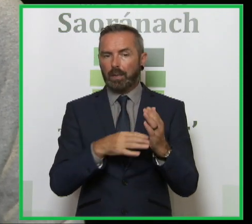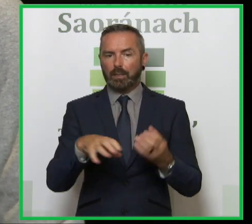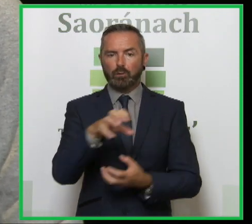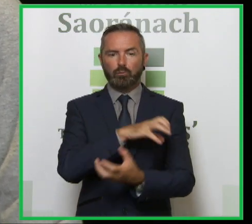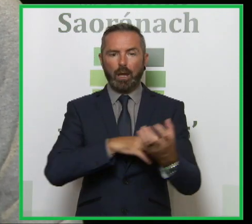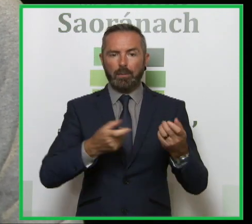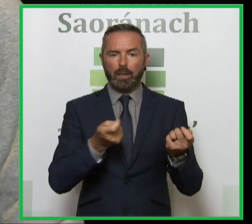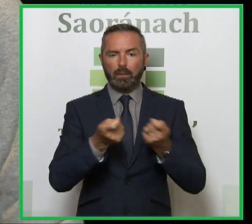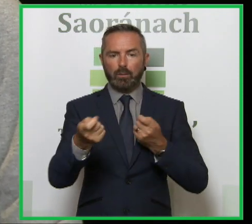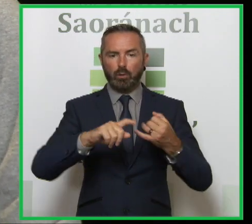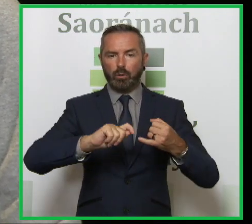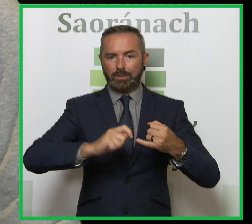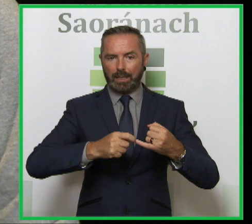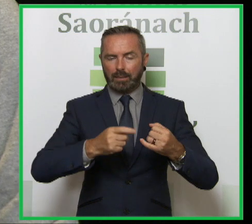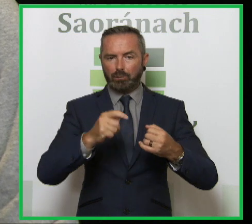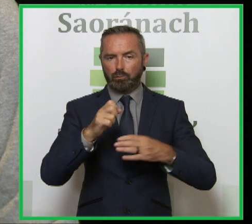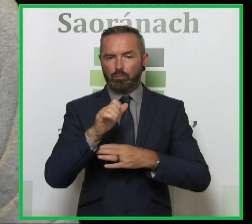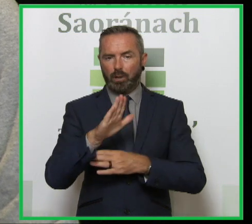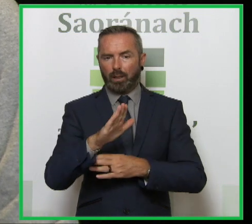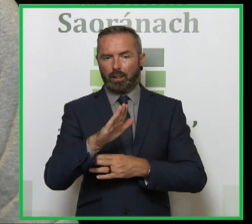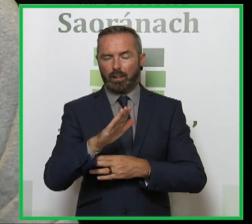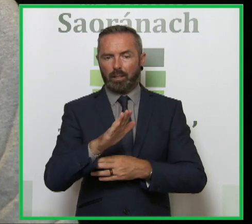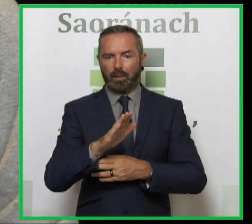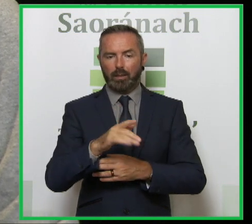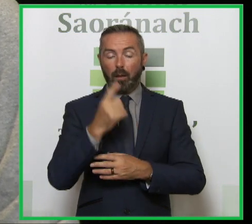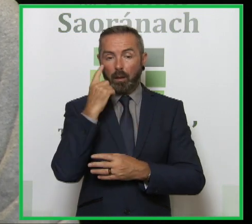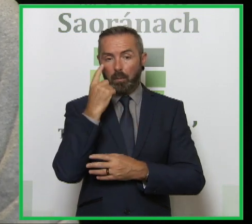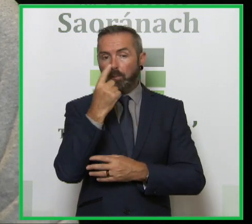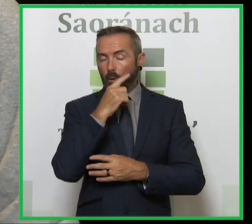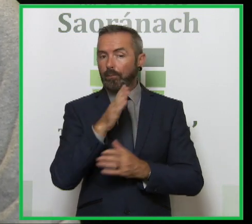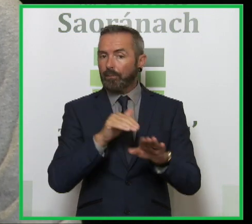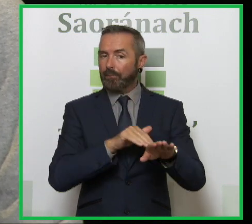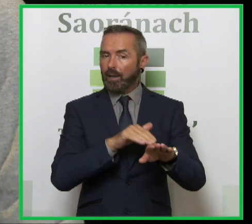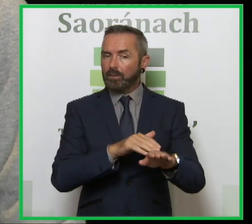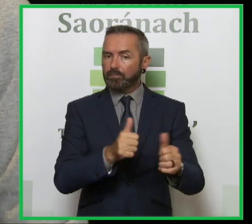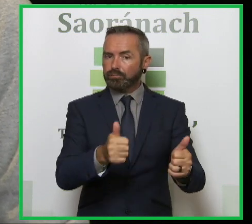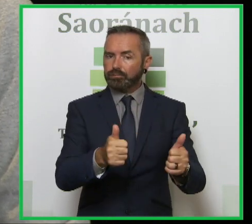controlled trial, a tested programme that is proved to be effective at